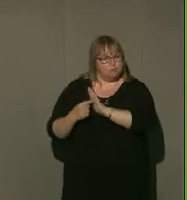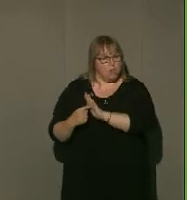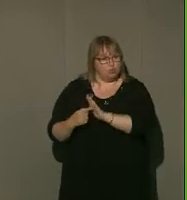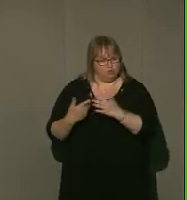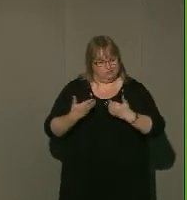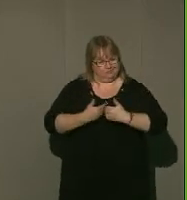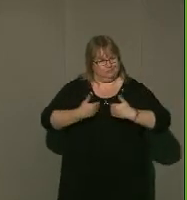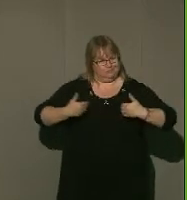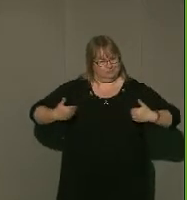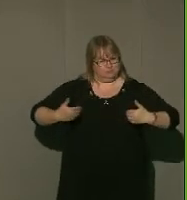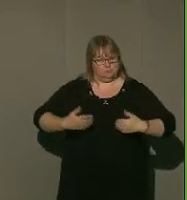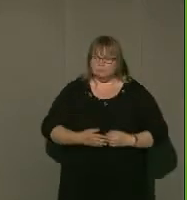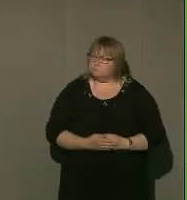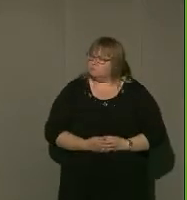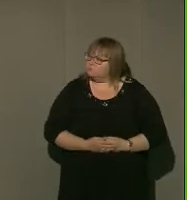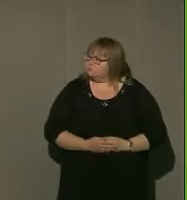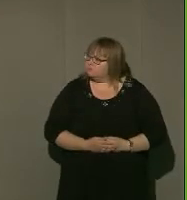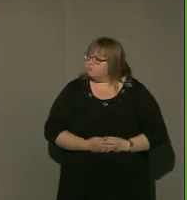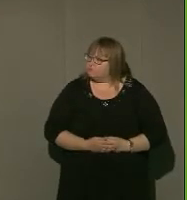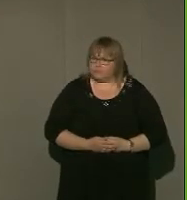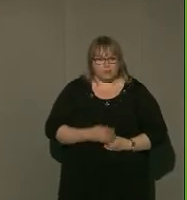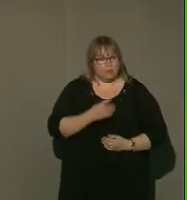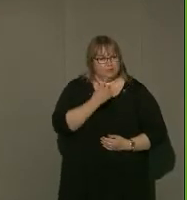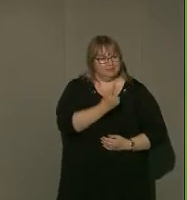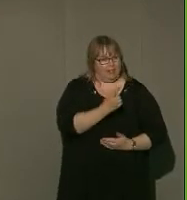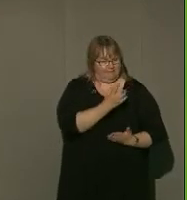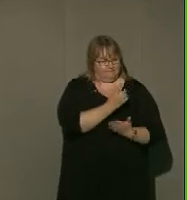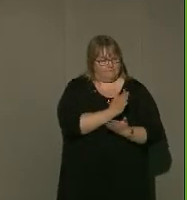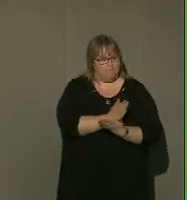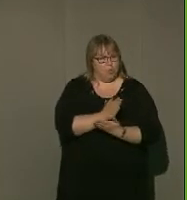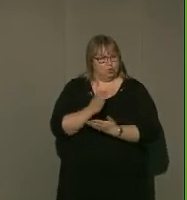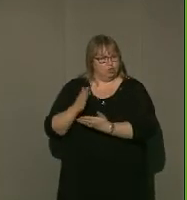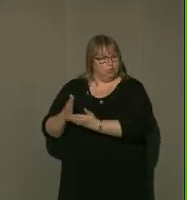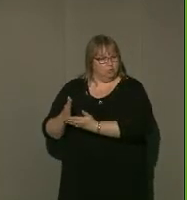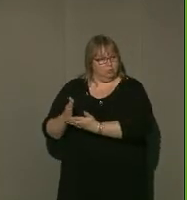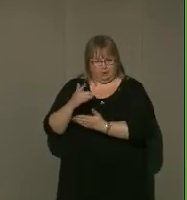make each part a self-standing motion, so that if we